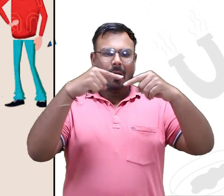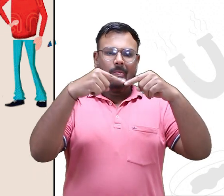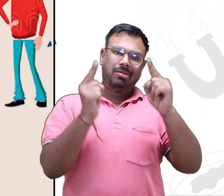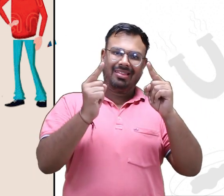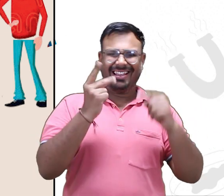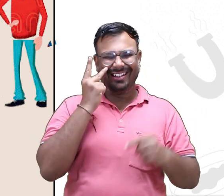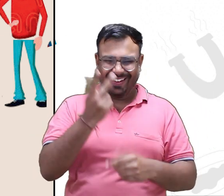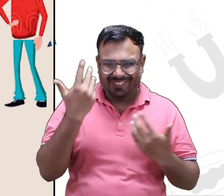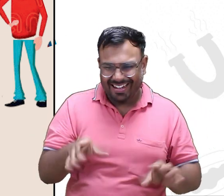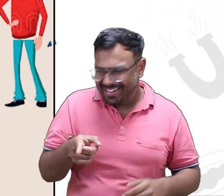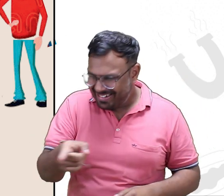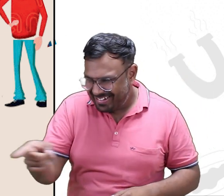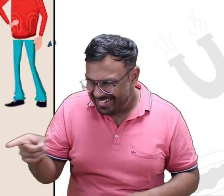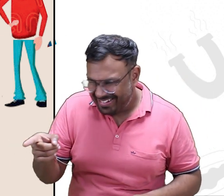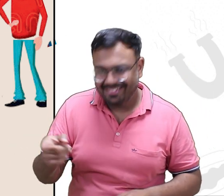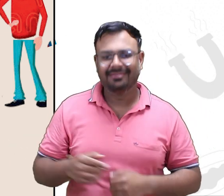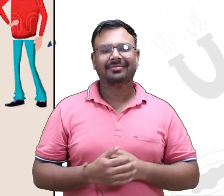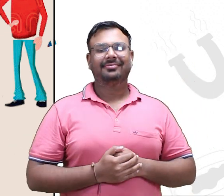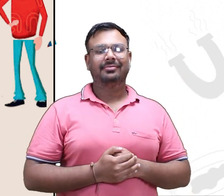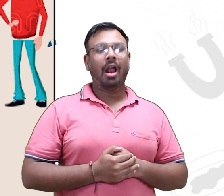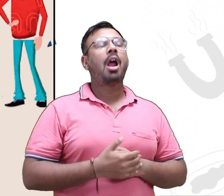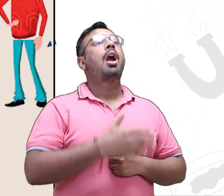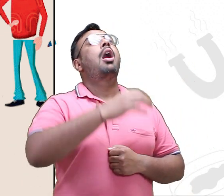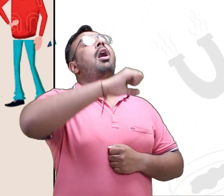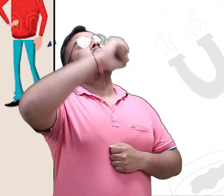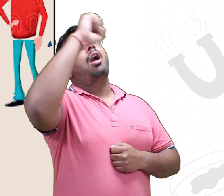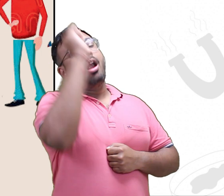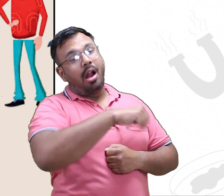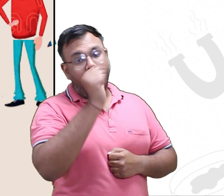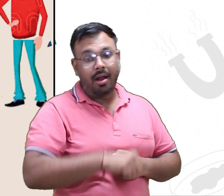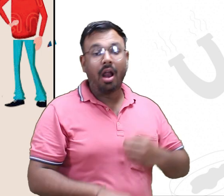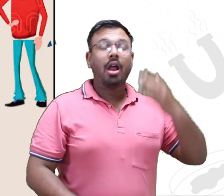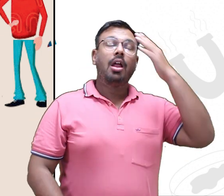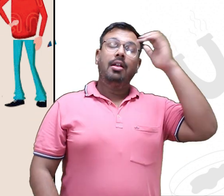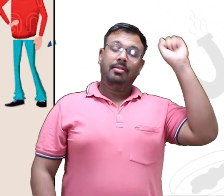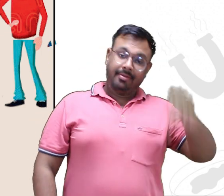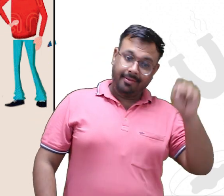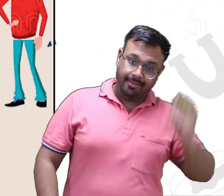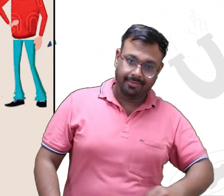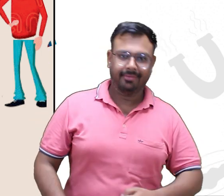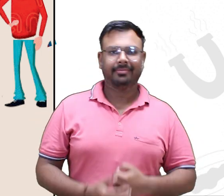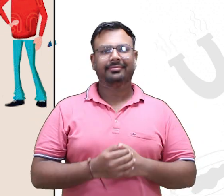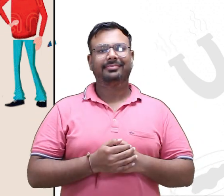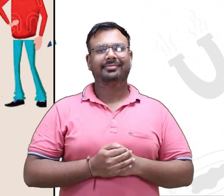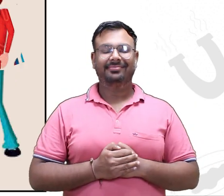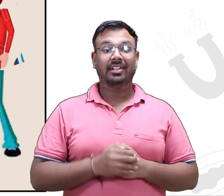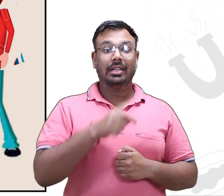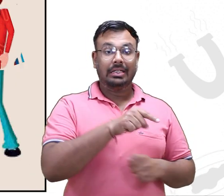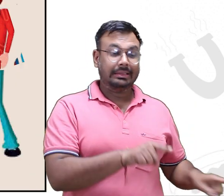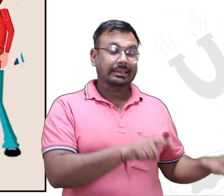an X-ray to see exactly where the fracture was. Yes, yeah.